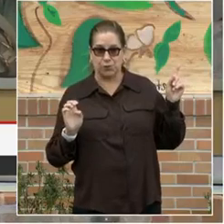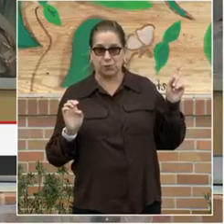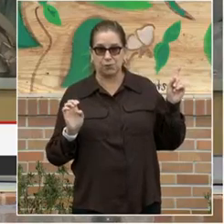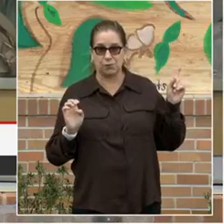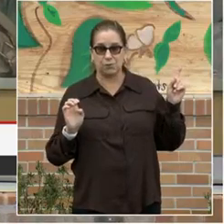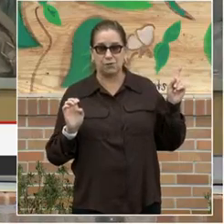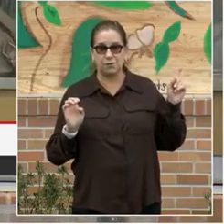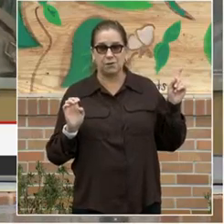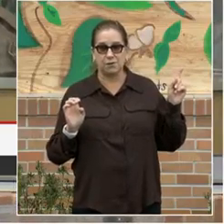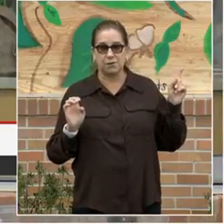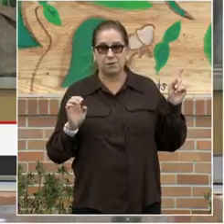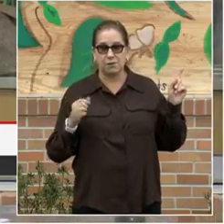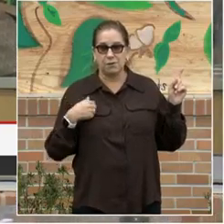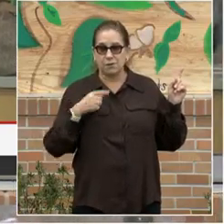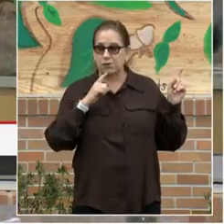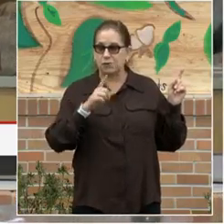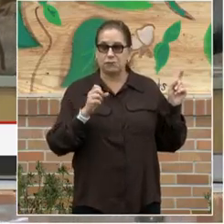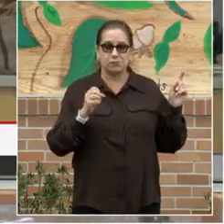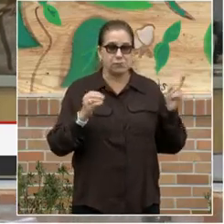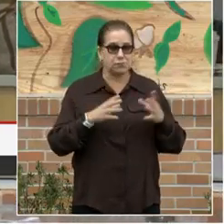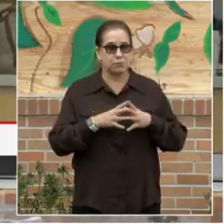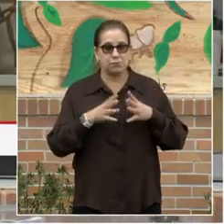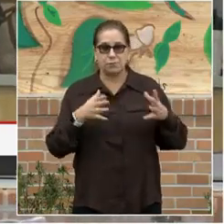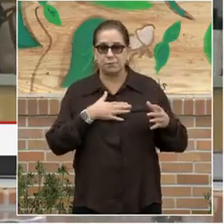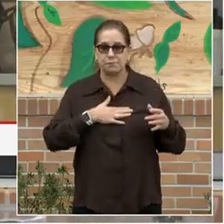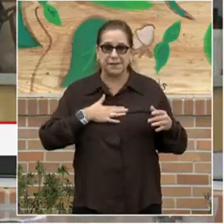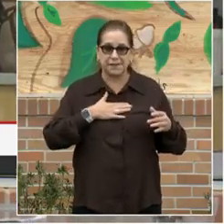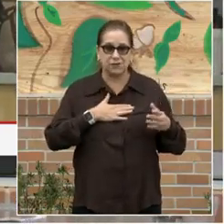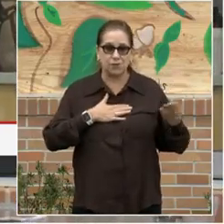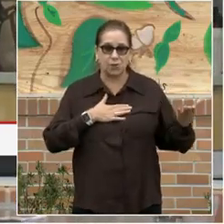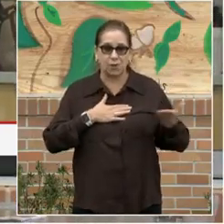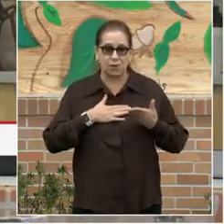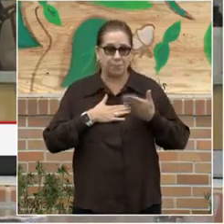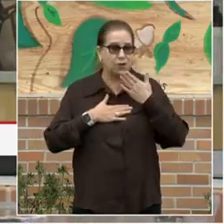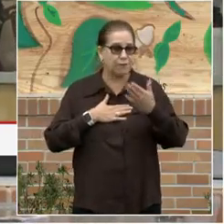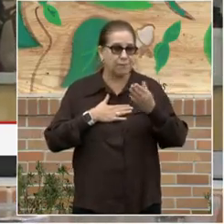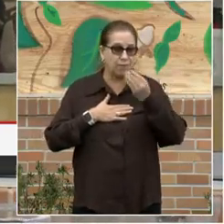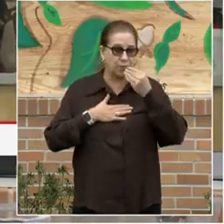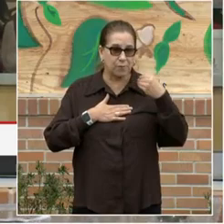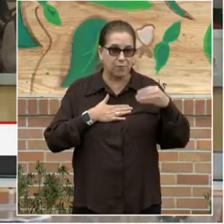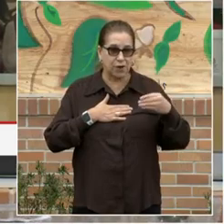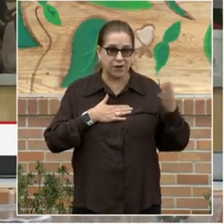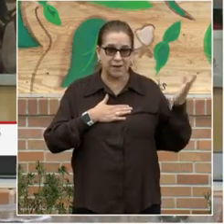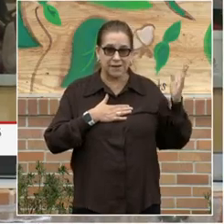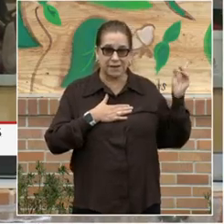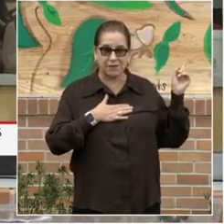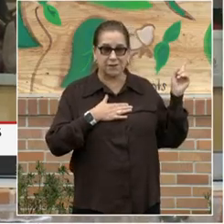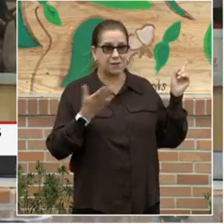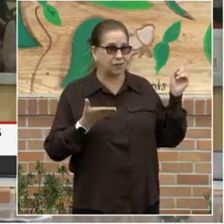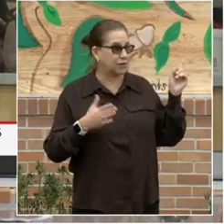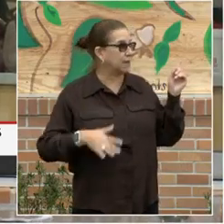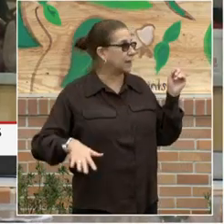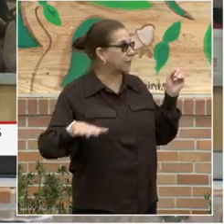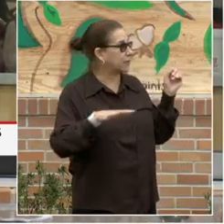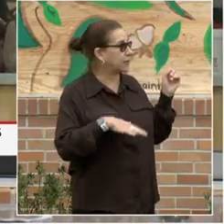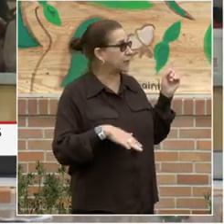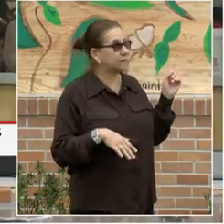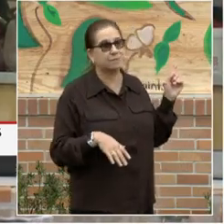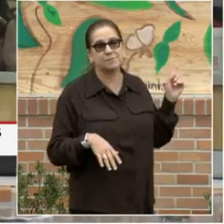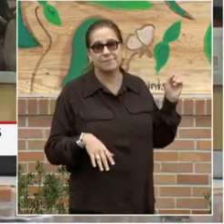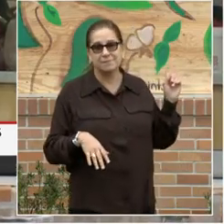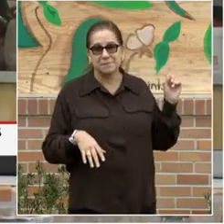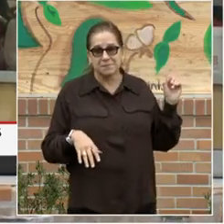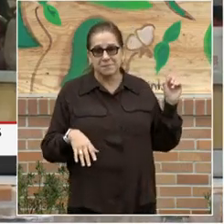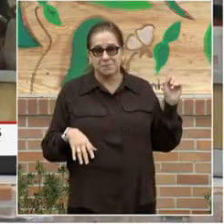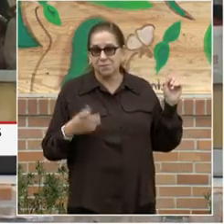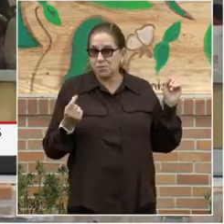And we are so pleased to welcome the Good Foods Market to our neighborhood. If there is anything we can